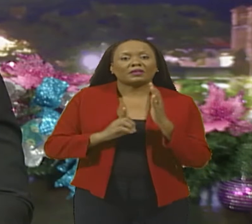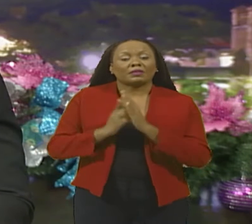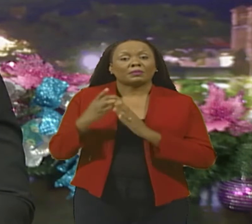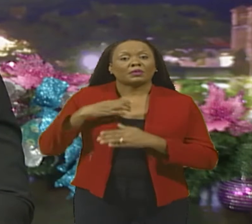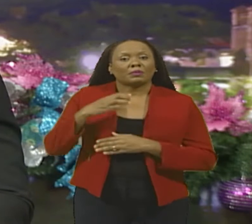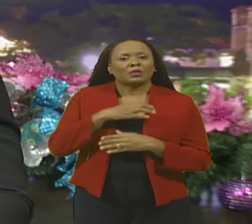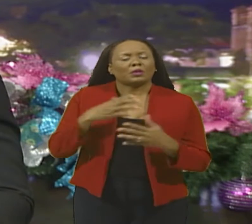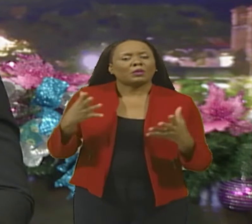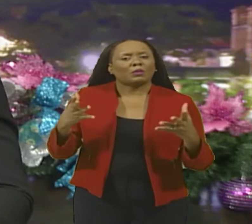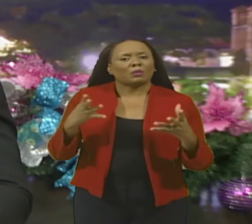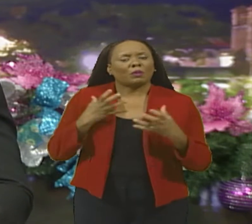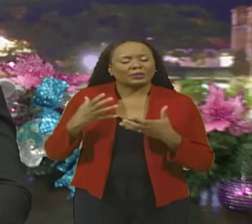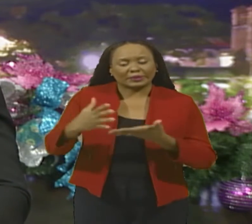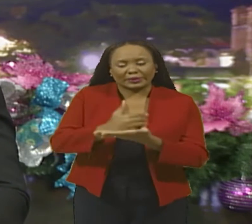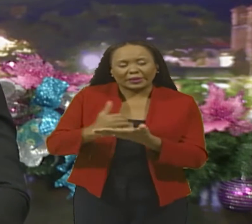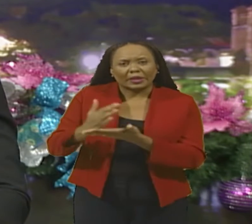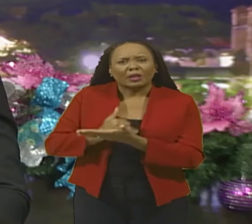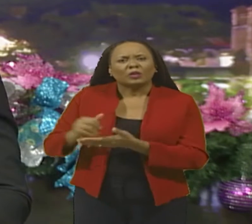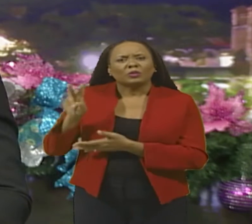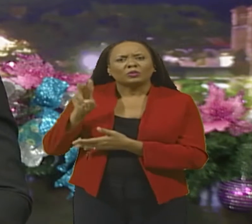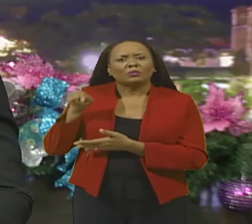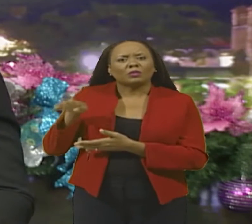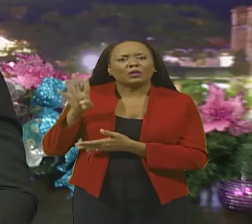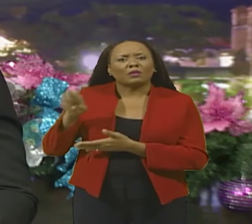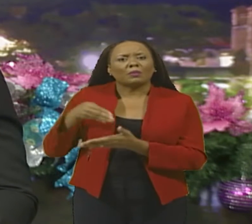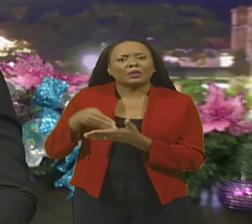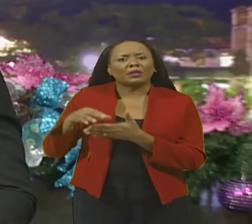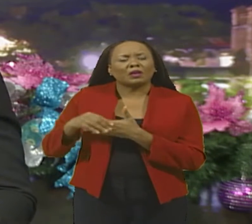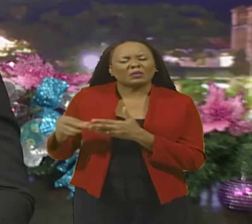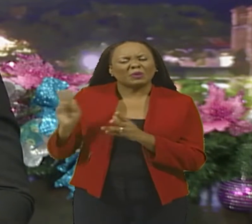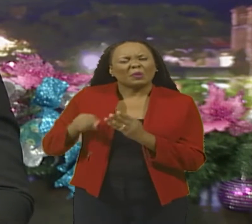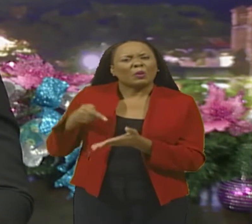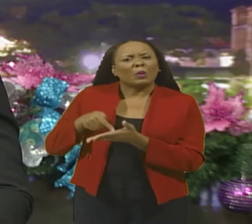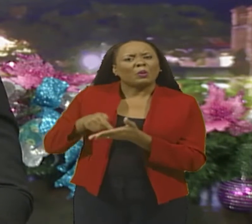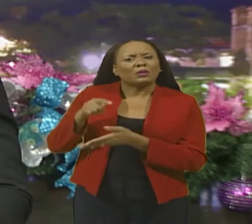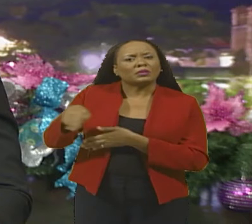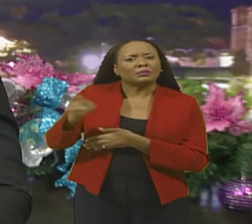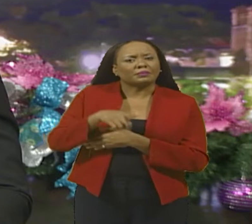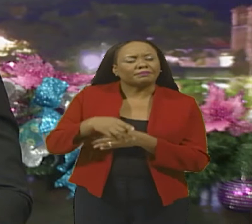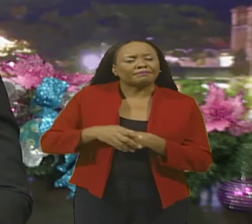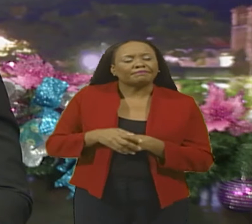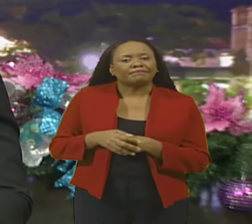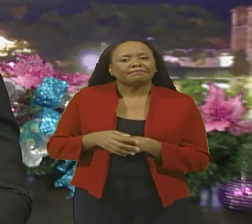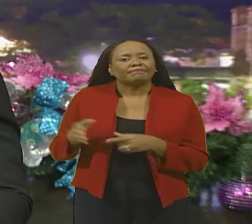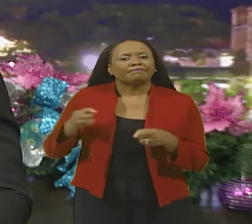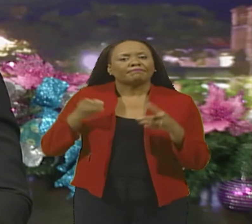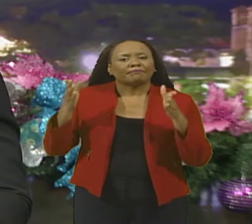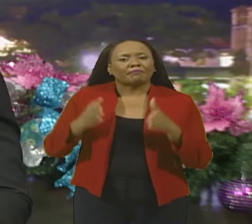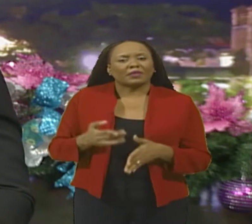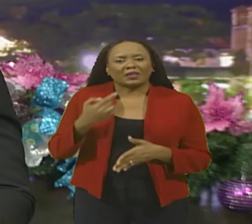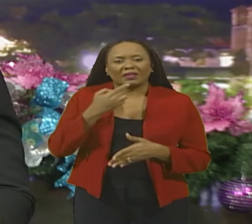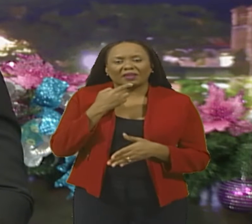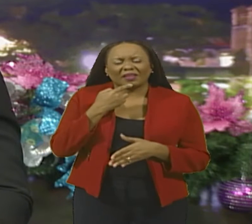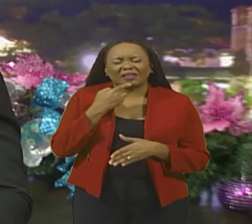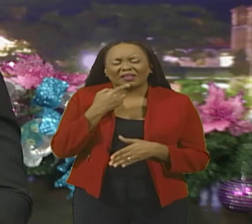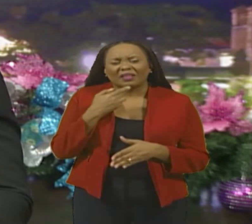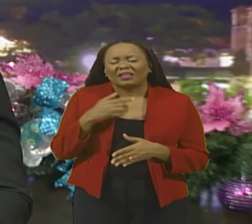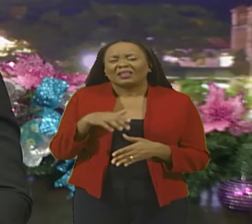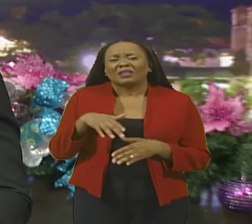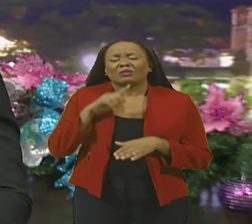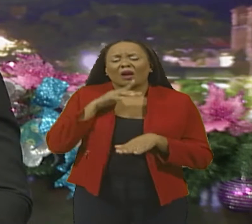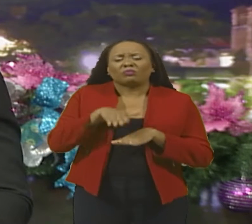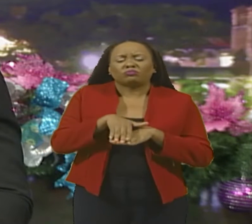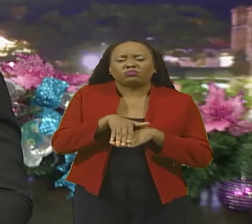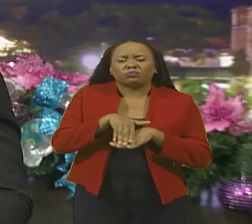over $2.4 million in loan arrears. Acting Director Gregory Hines says the recovery process has slowed